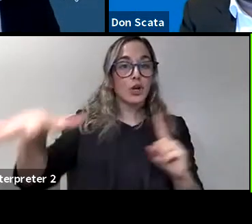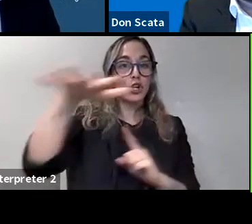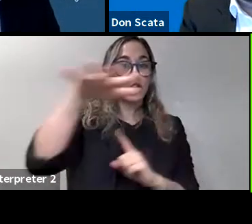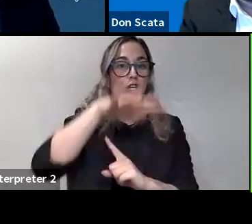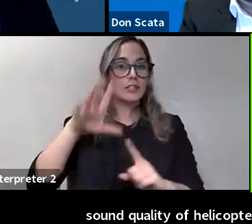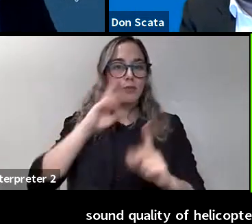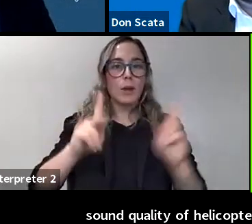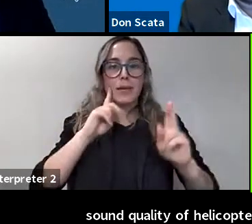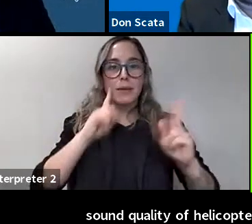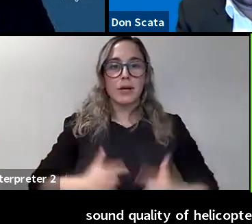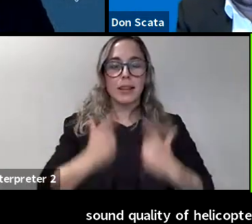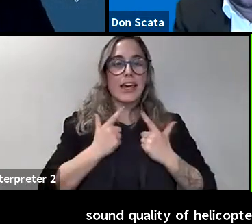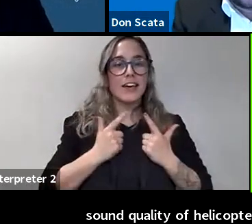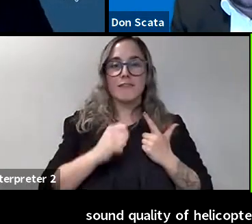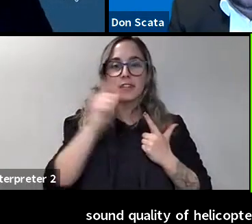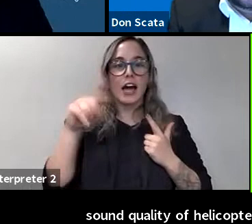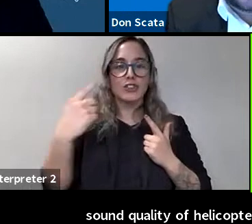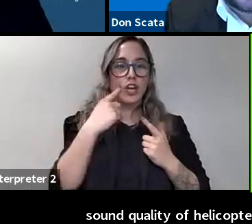airports.